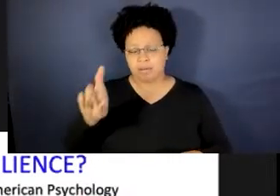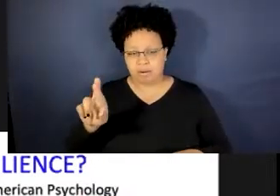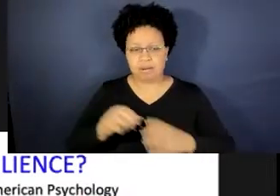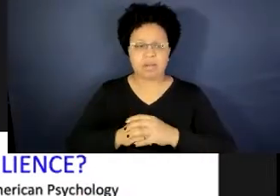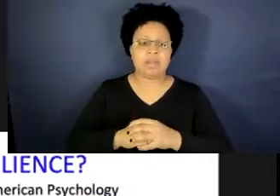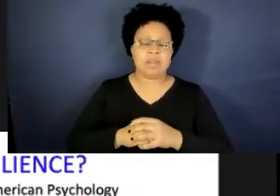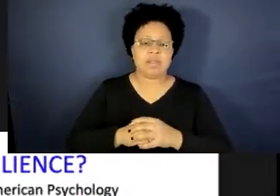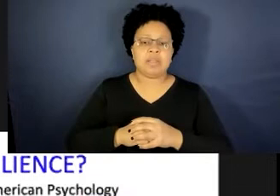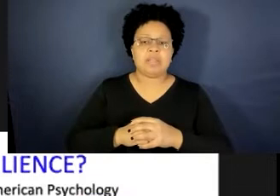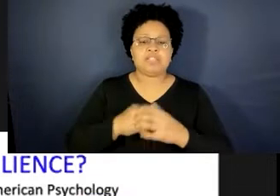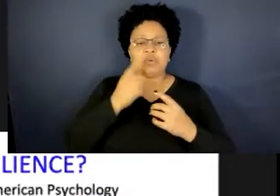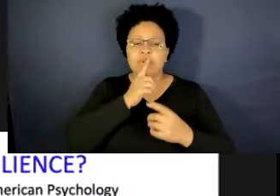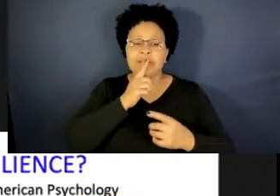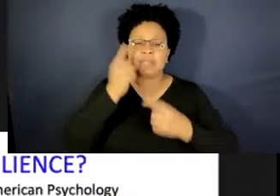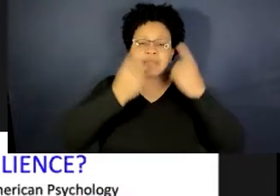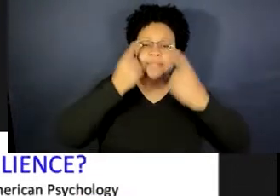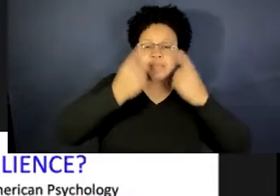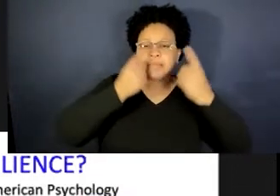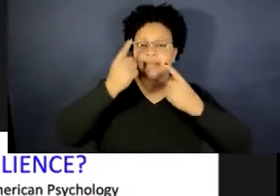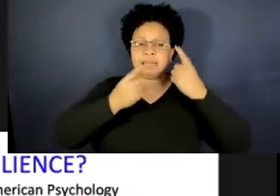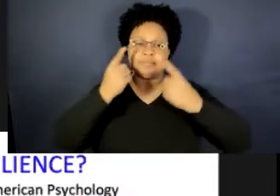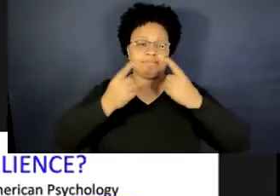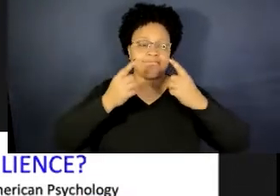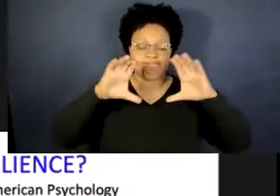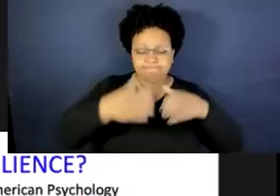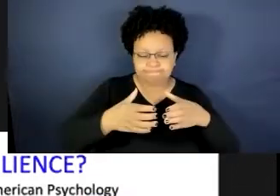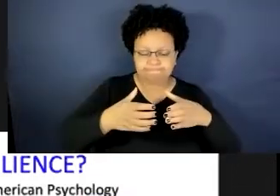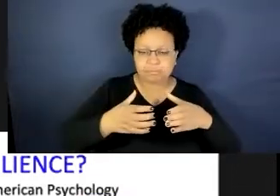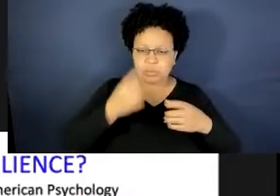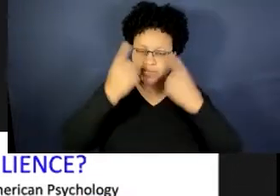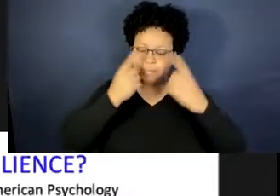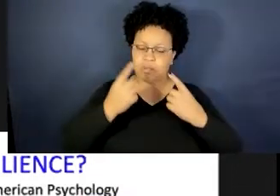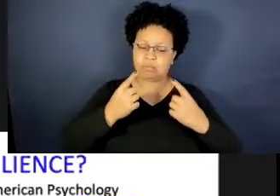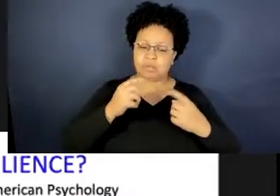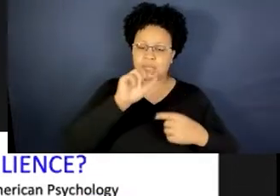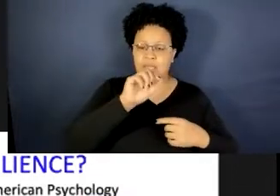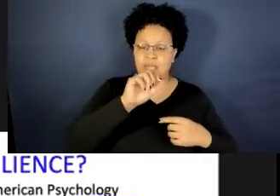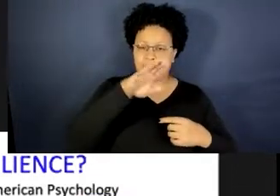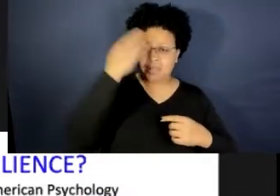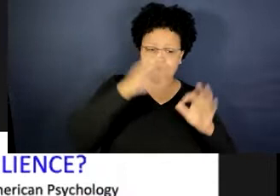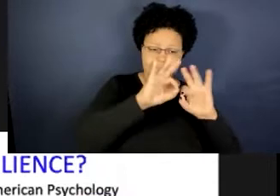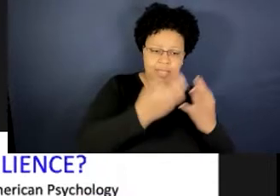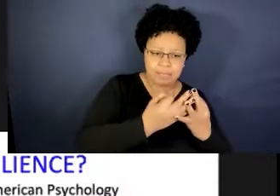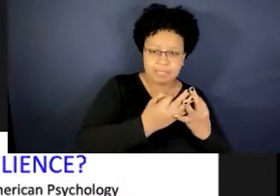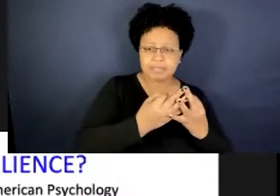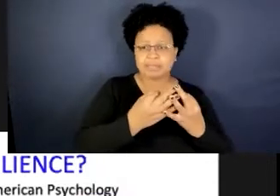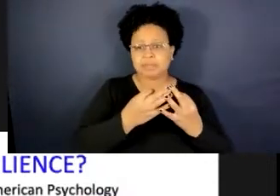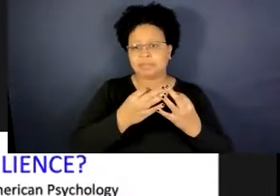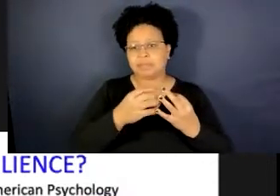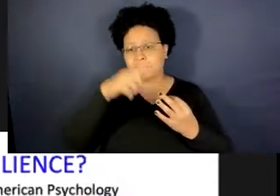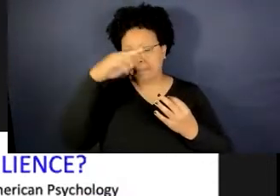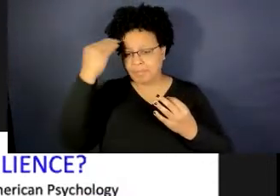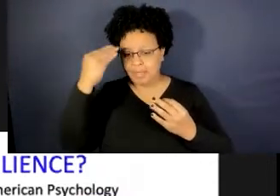we ensure that African American families are remembered at the table where